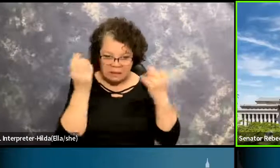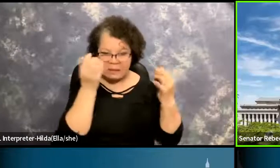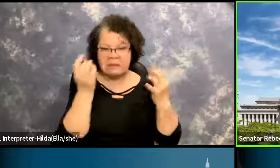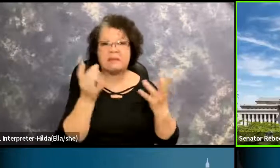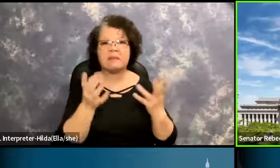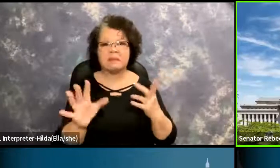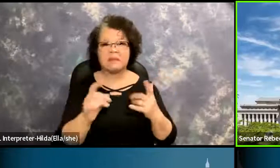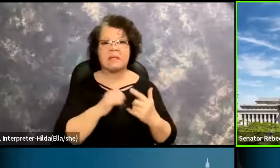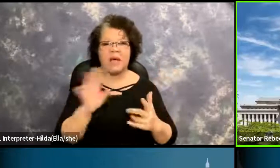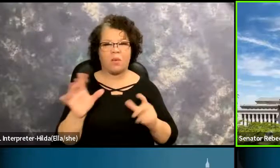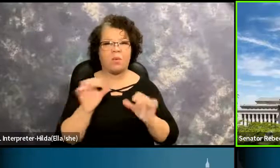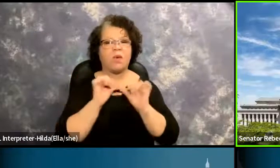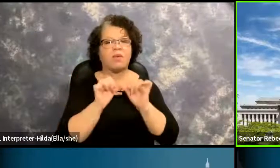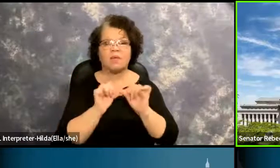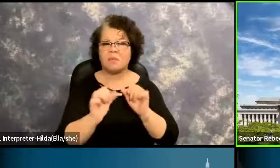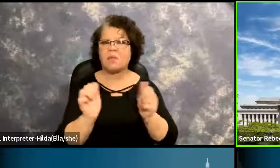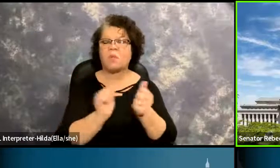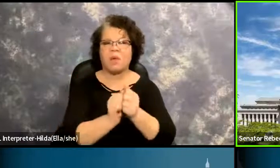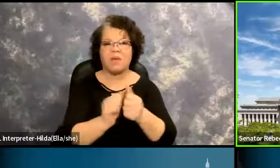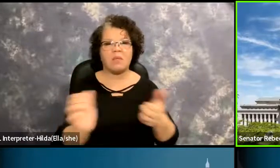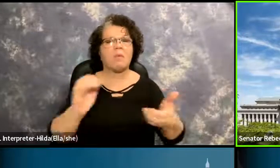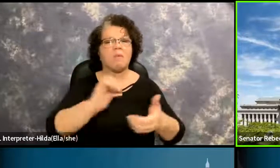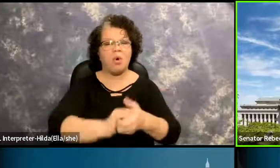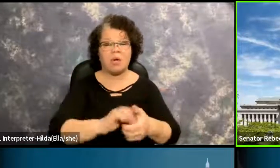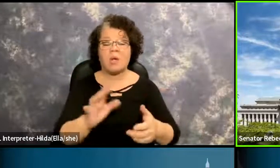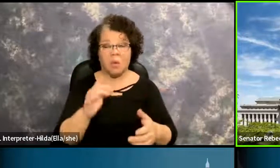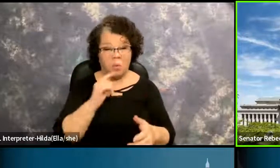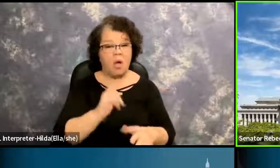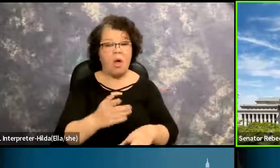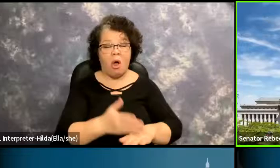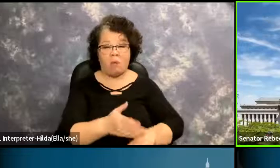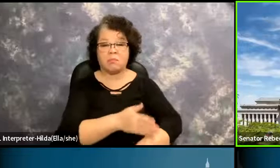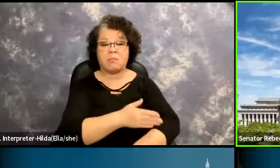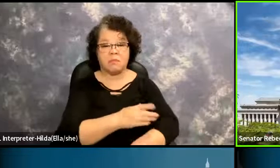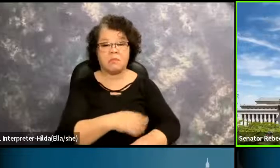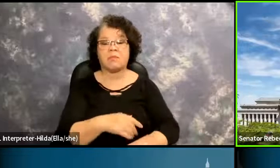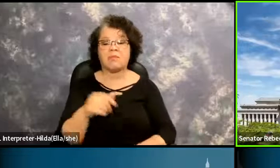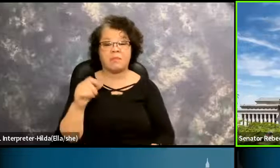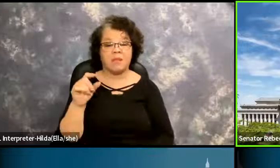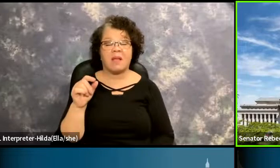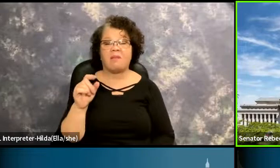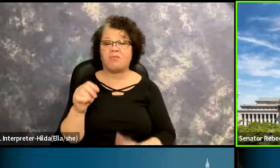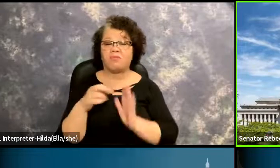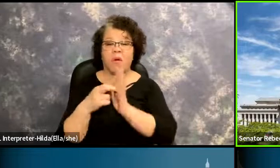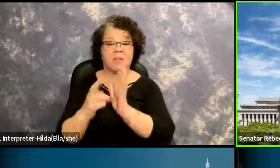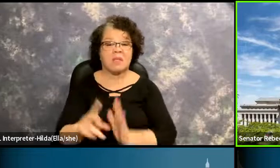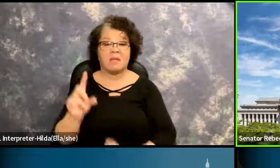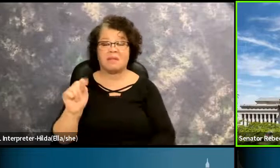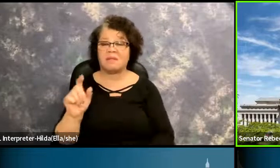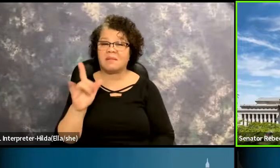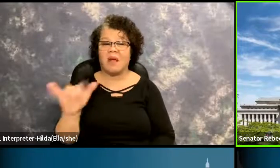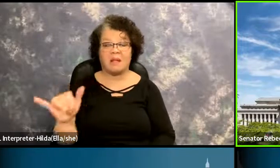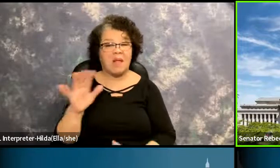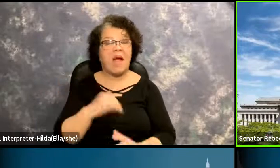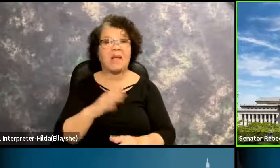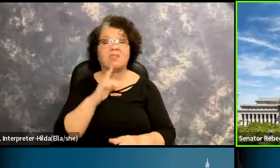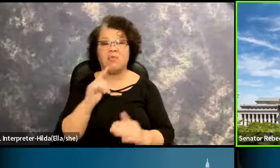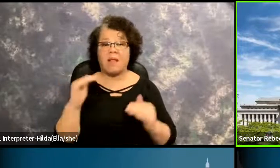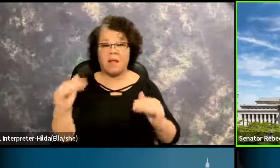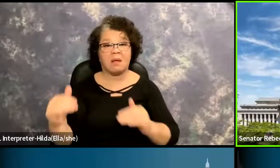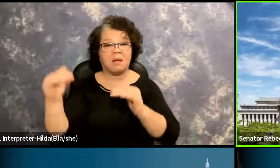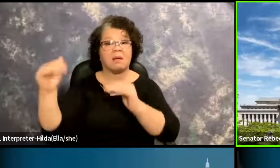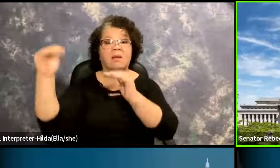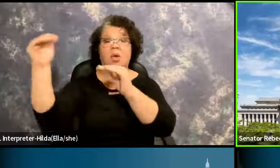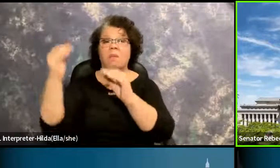and partnering because I think we are making huge gains. Representative Harris-Talley has moved this further along than it has ever moved.